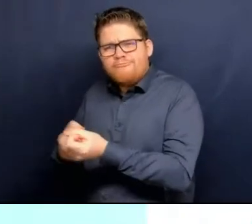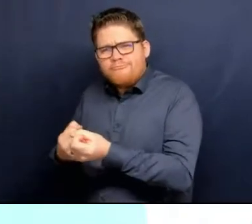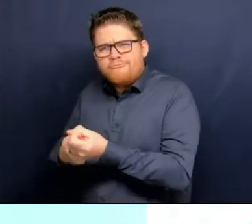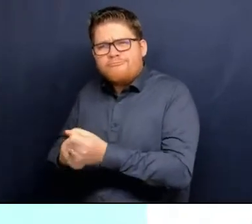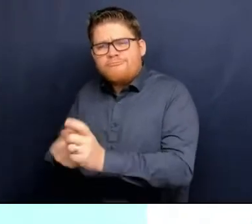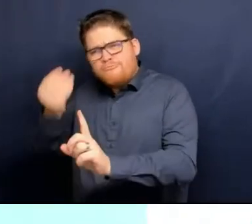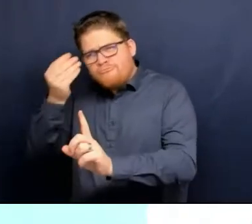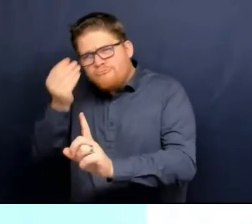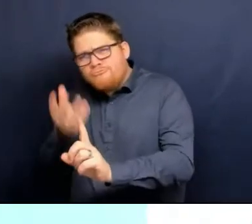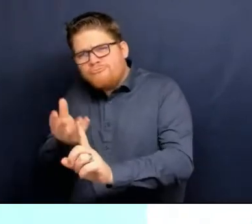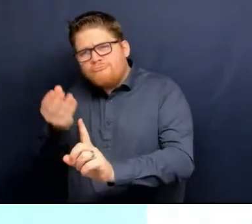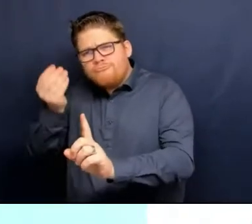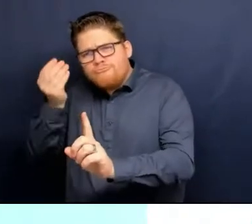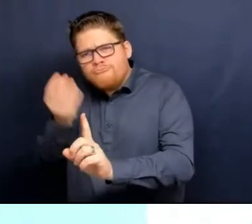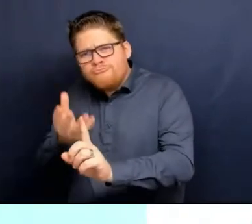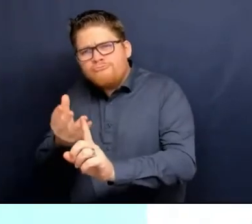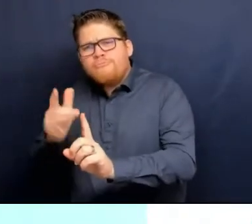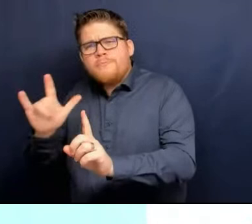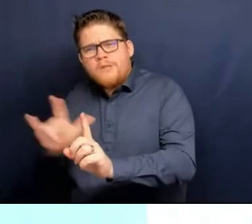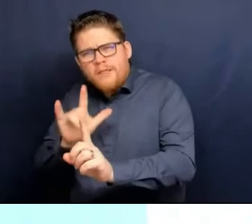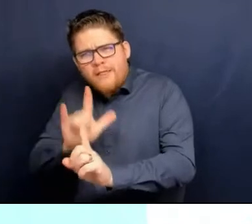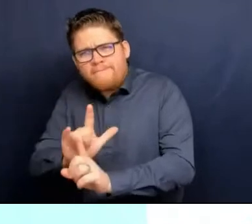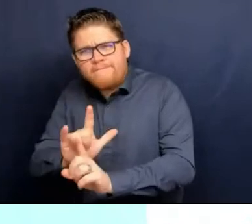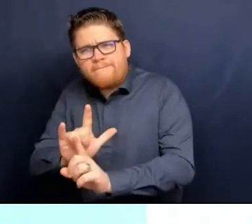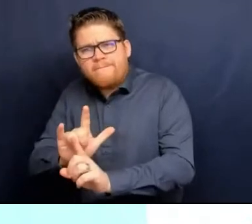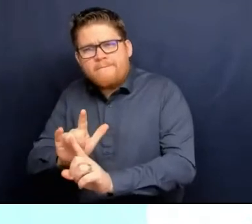It's their future.